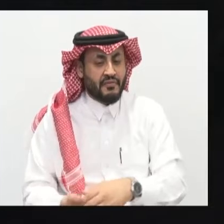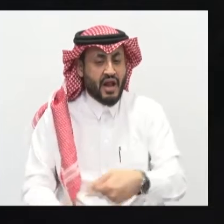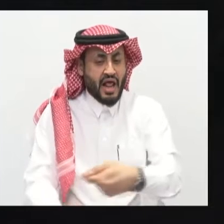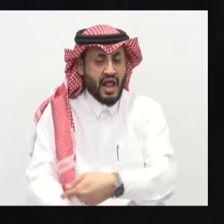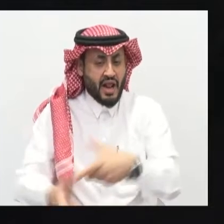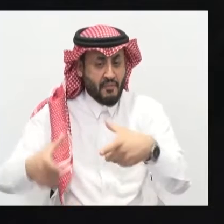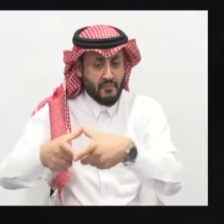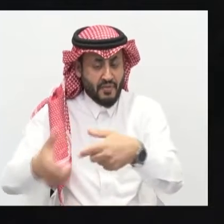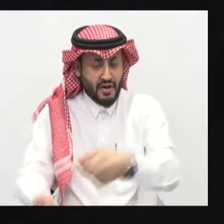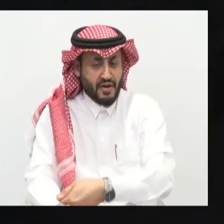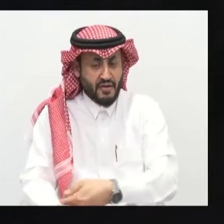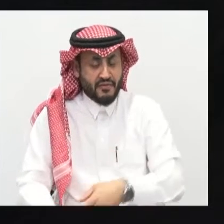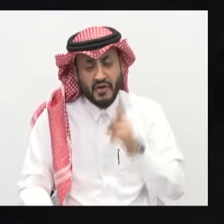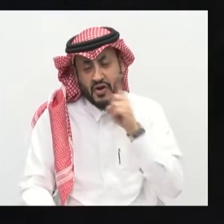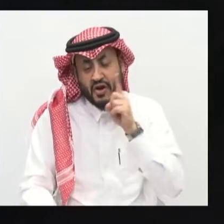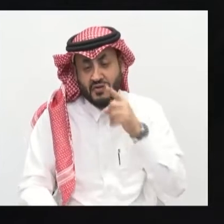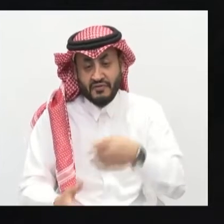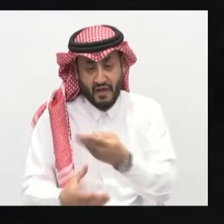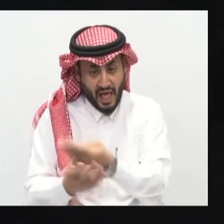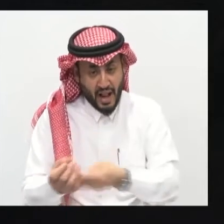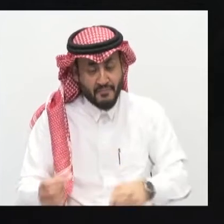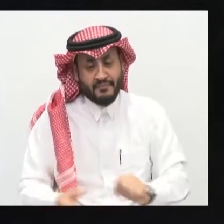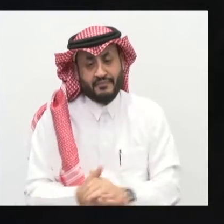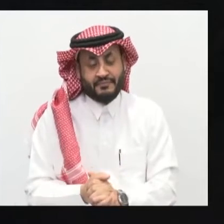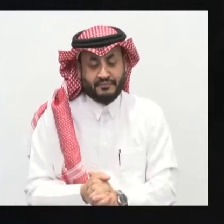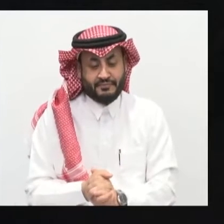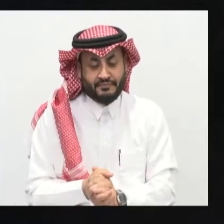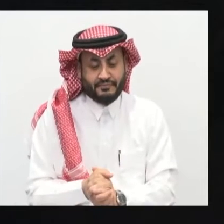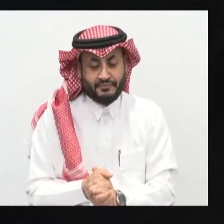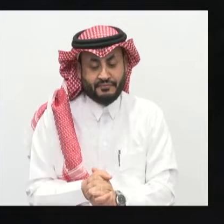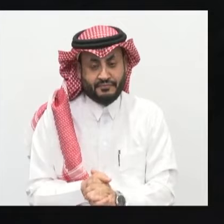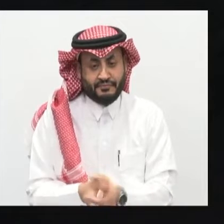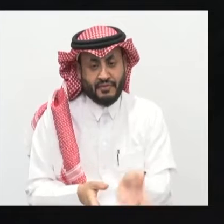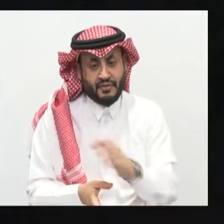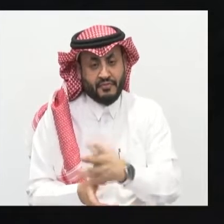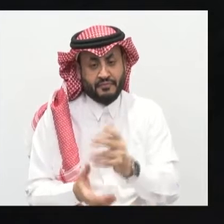to visit. Yes, her mom just had a baby. And what else?